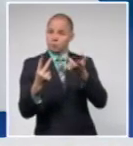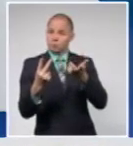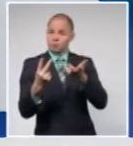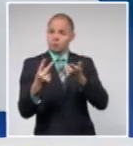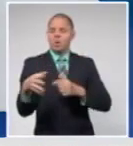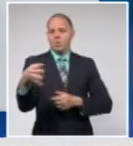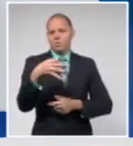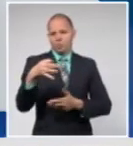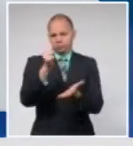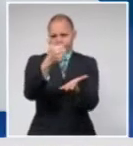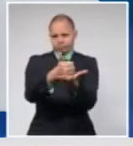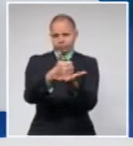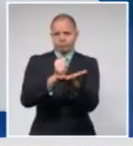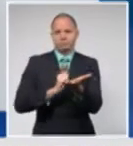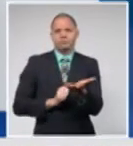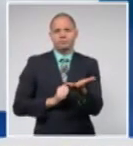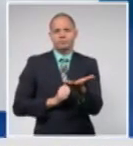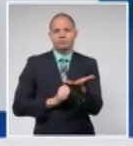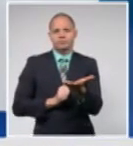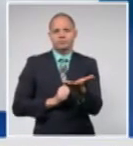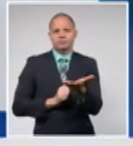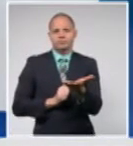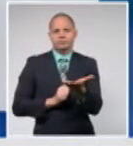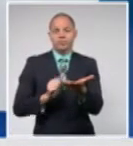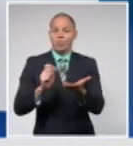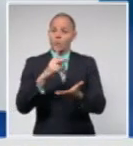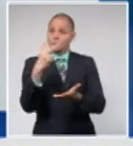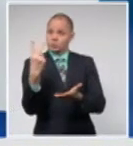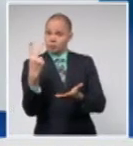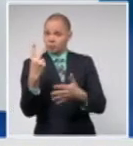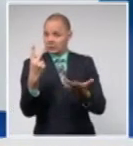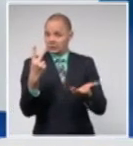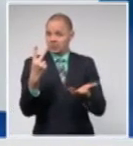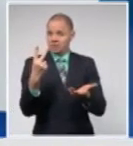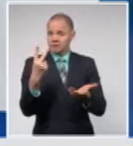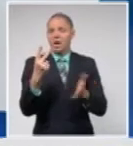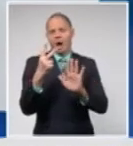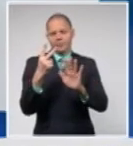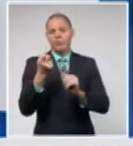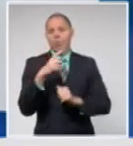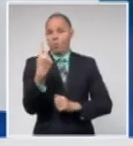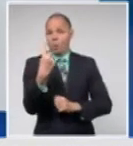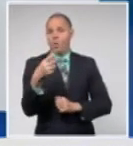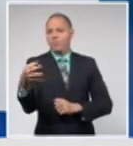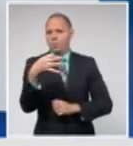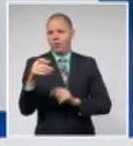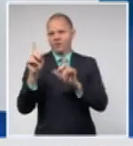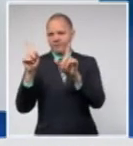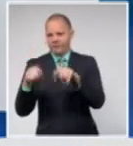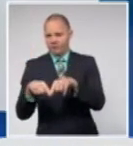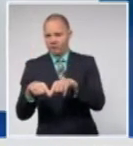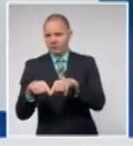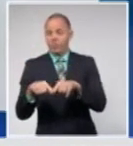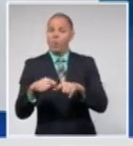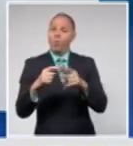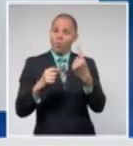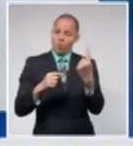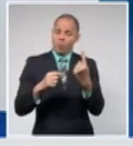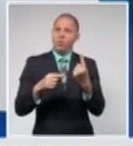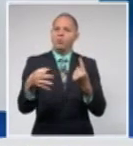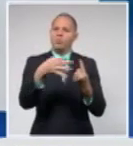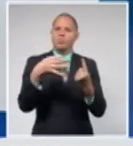Ávila, of which 3 belong to Majagua, 2 to Ciego de Ávila, and 1 each to Venezuela and